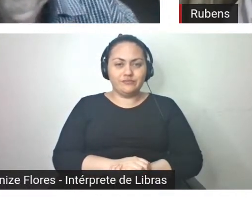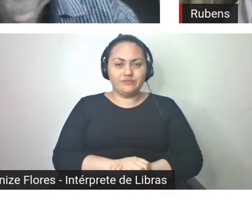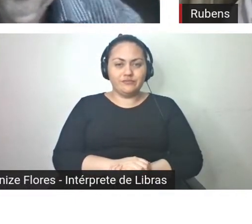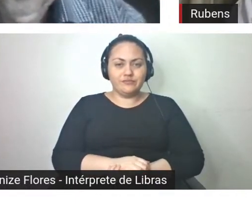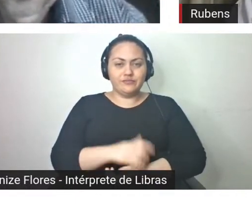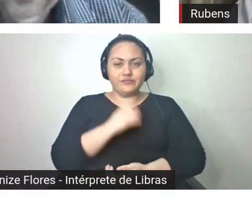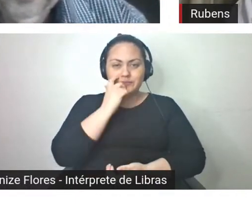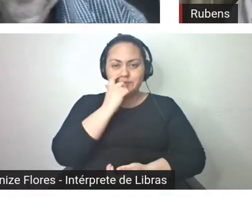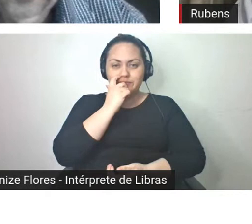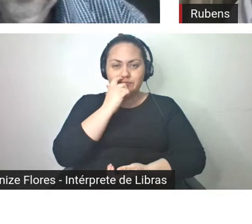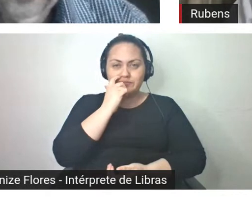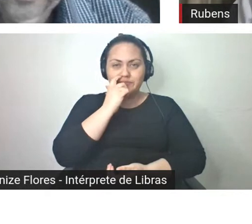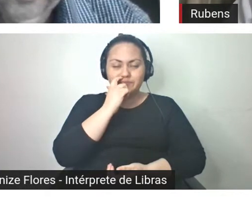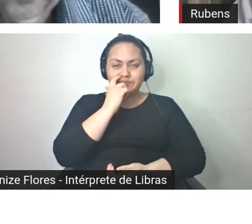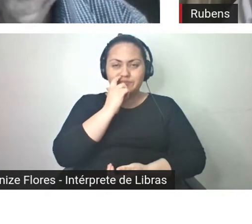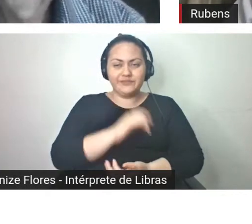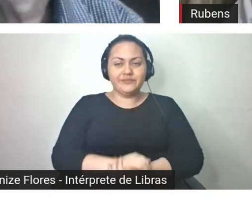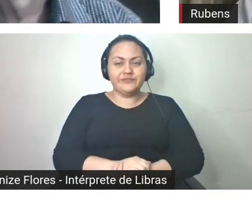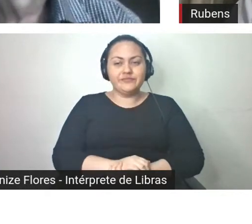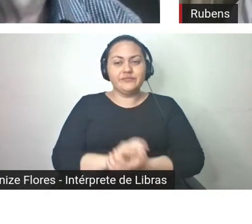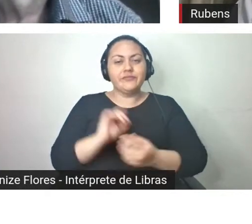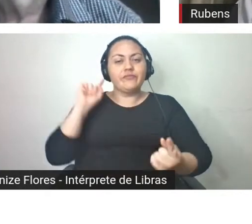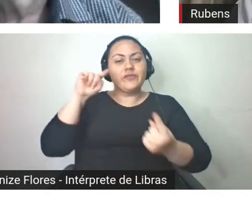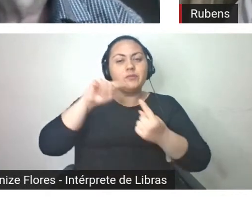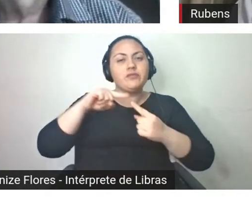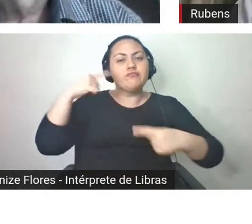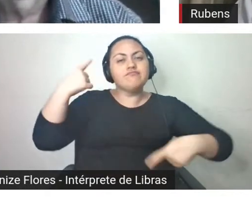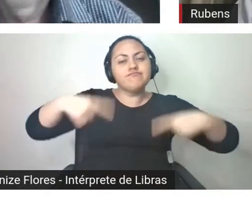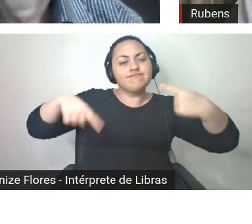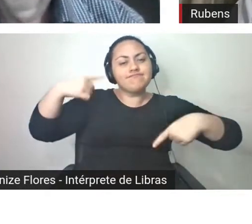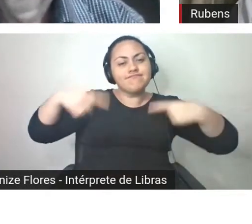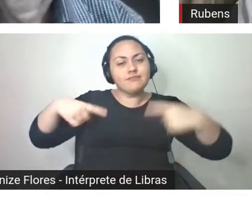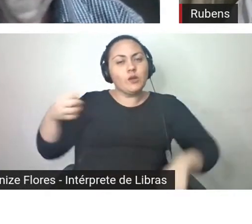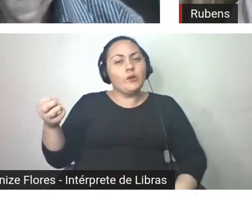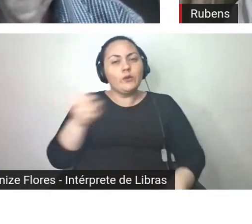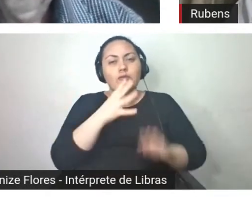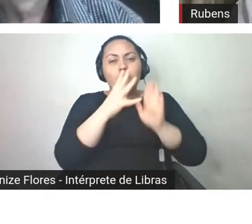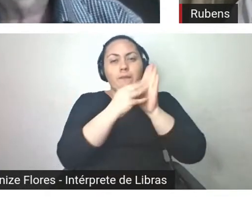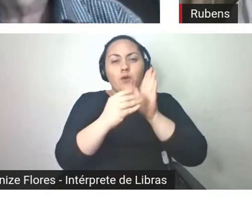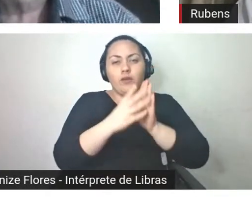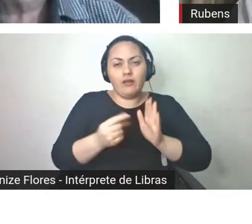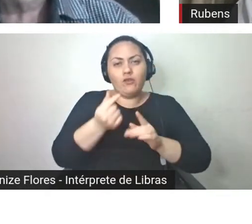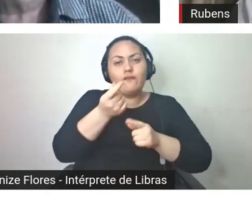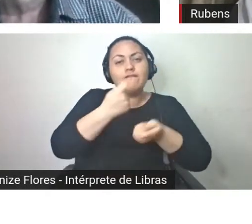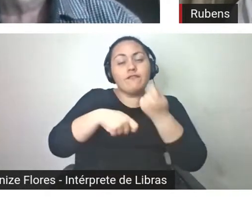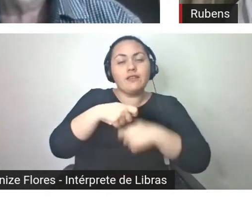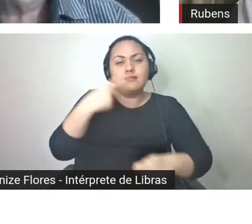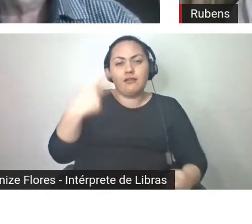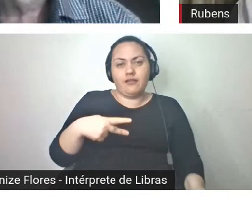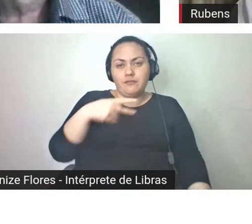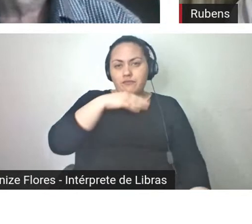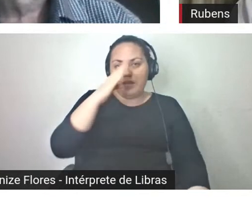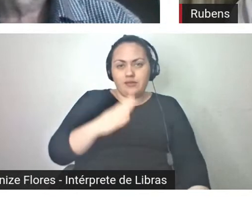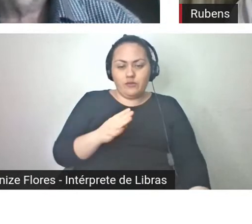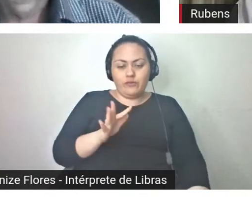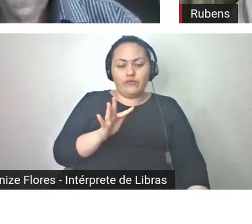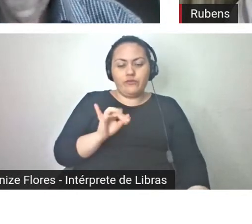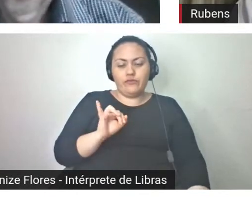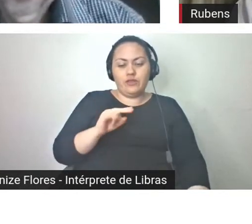Para discutir o novo modelo de financiamento no Brasil. So as to discuss a new model